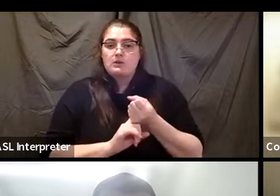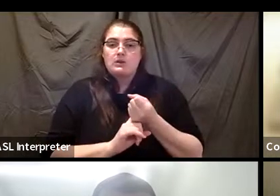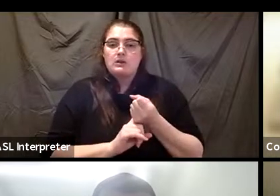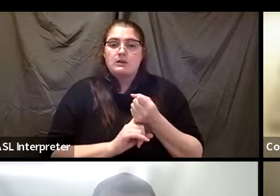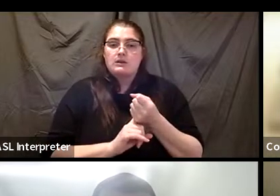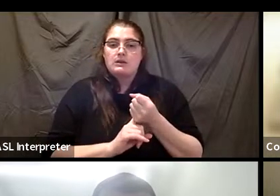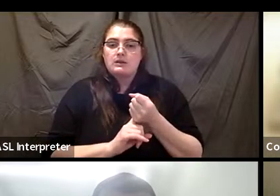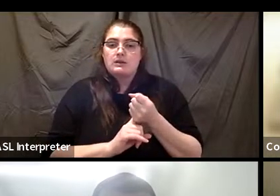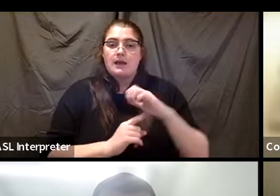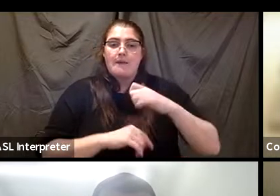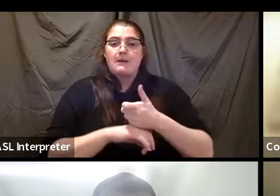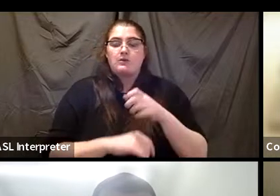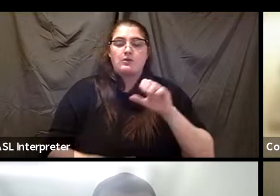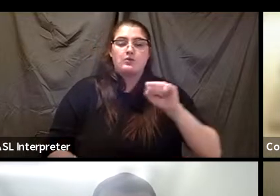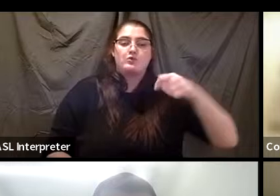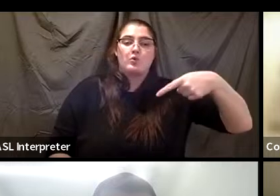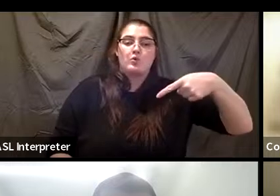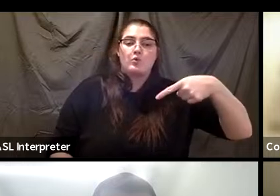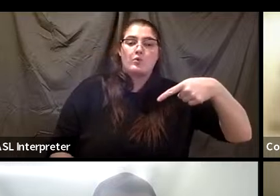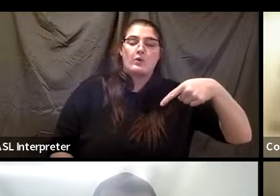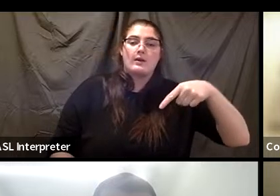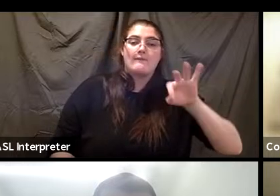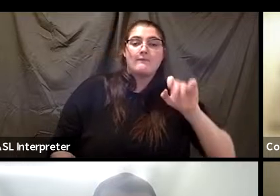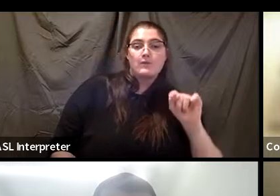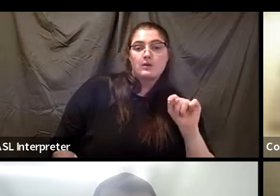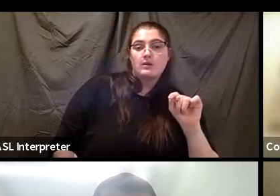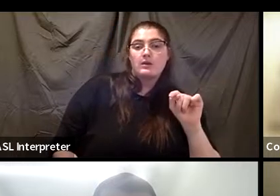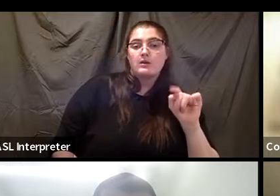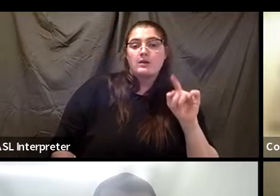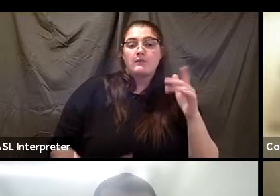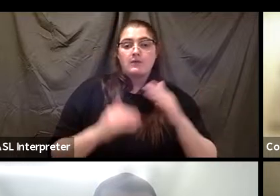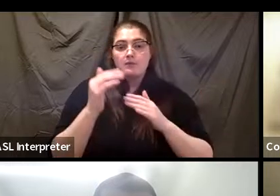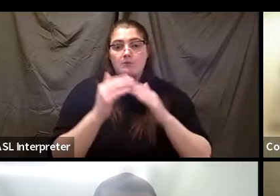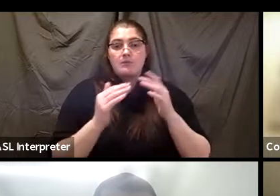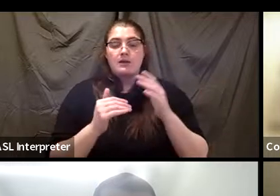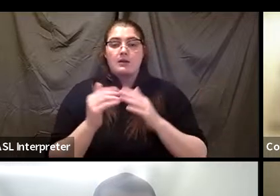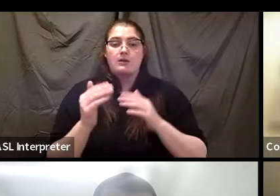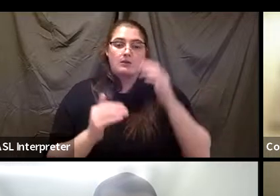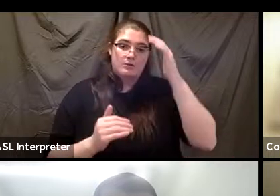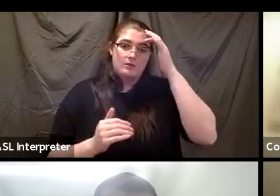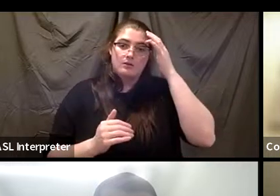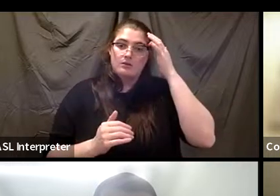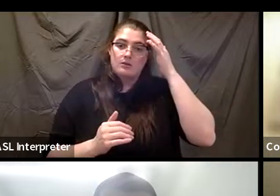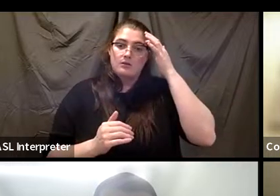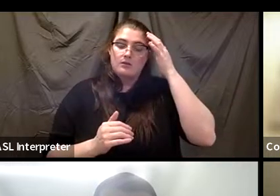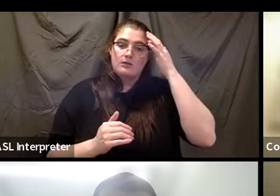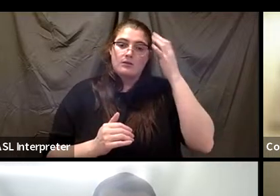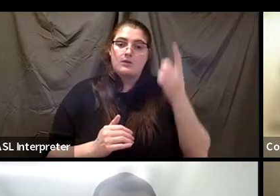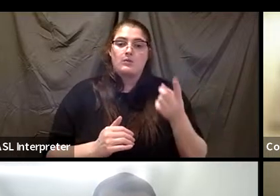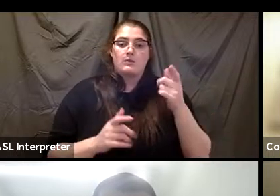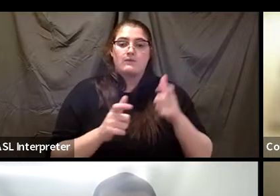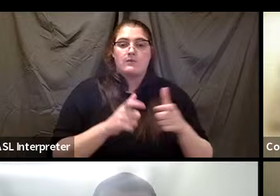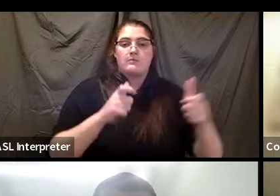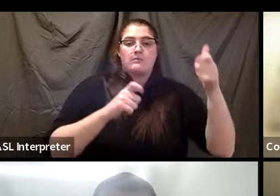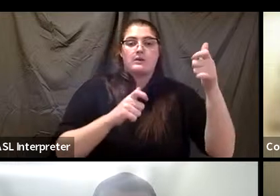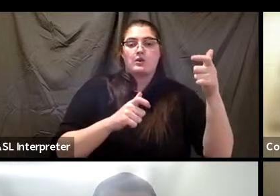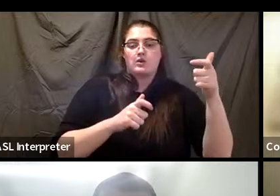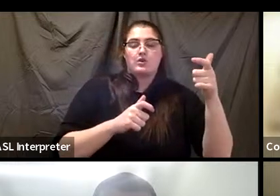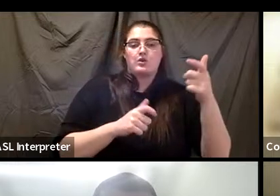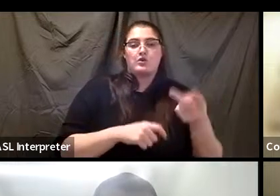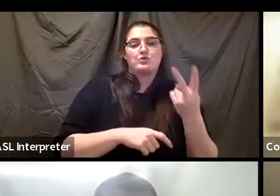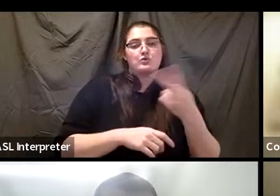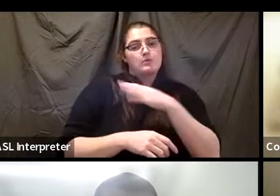it just based on the square footage of the building. It one of the larger two-bedroom units basically meets the